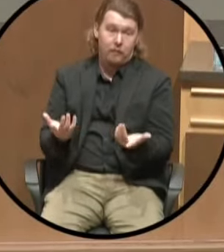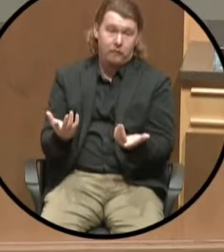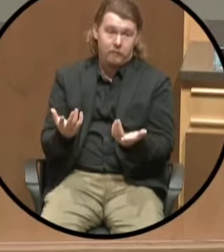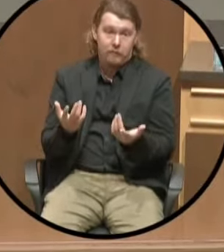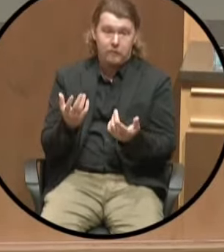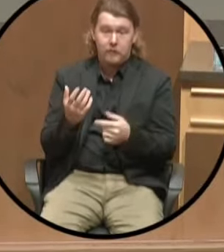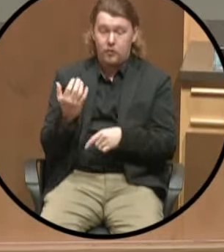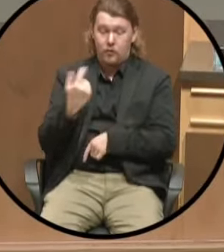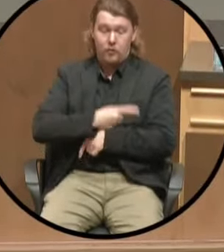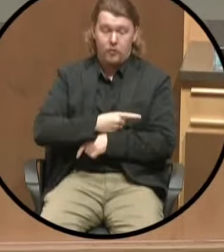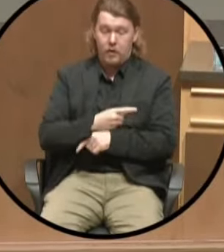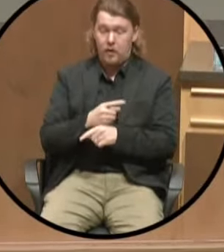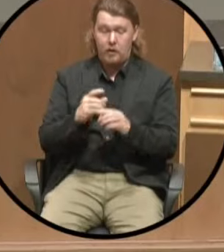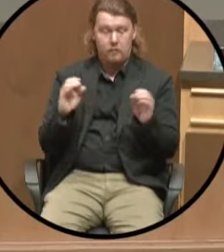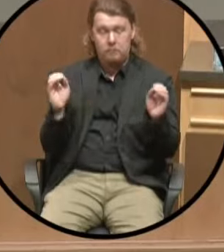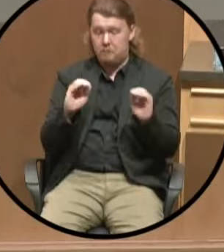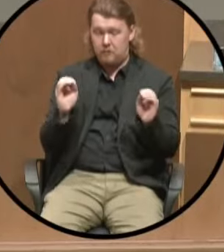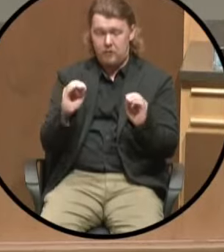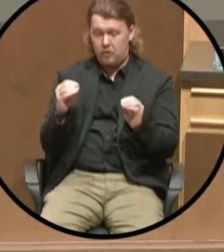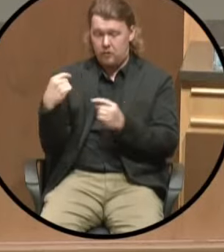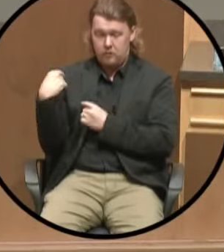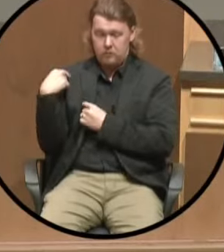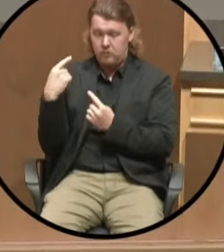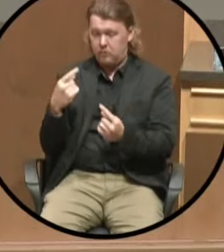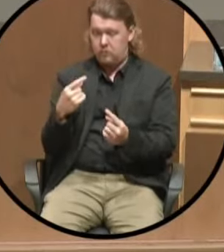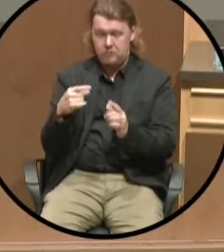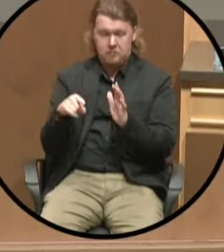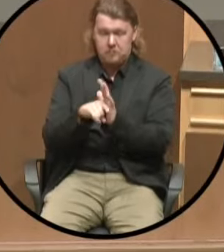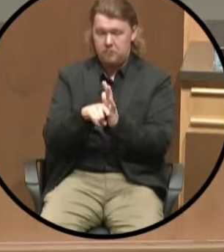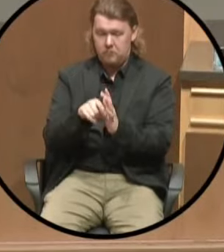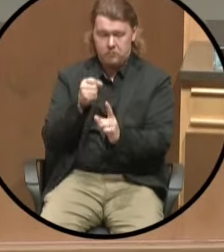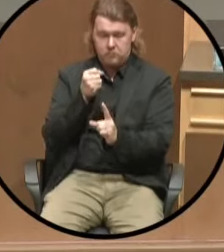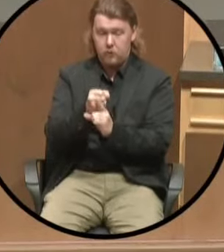To date, there has not been any adverse events that are